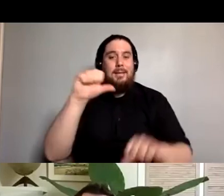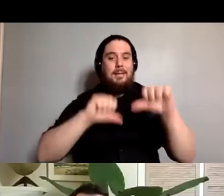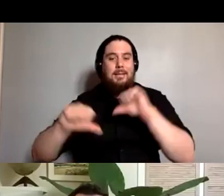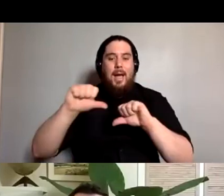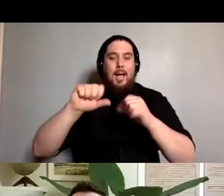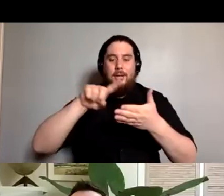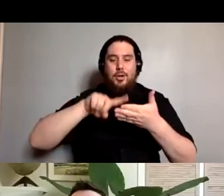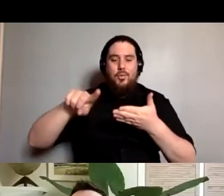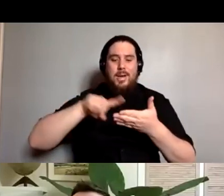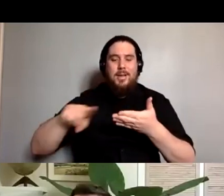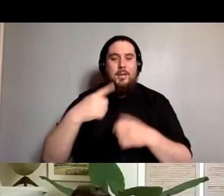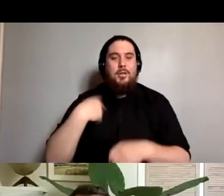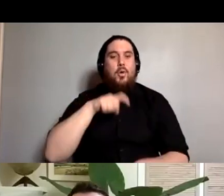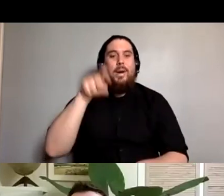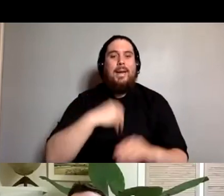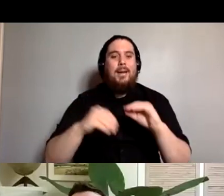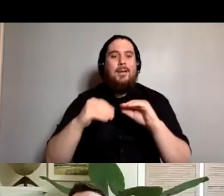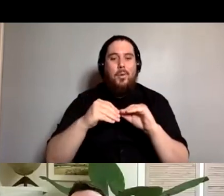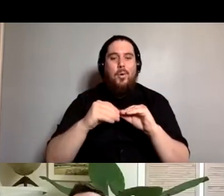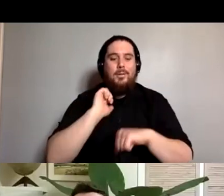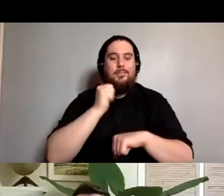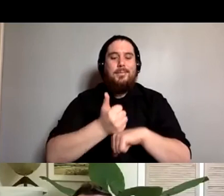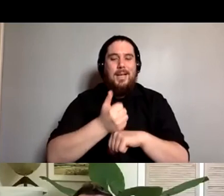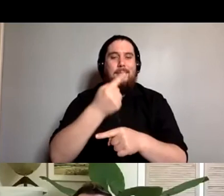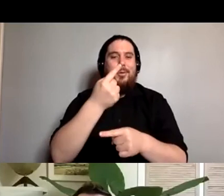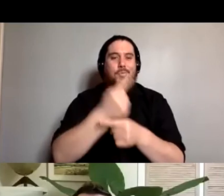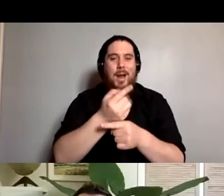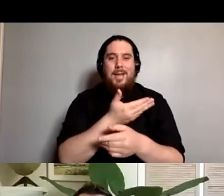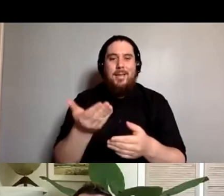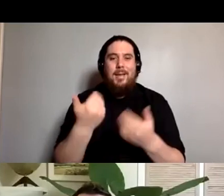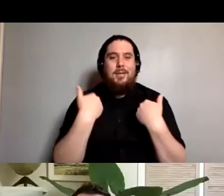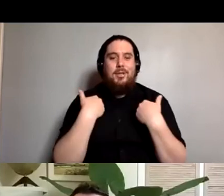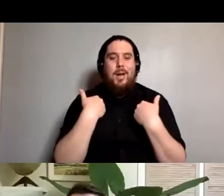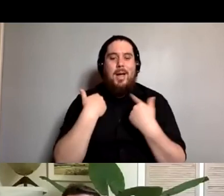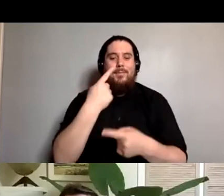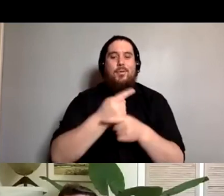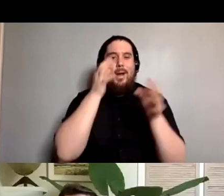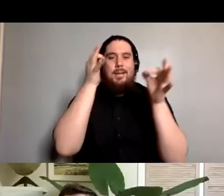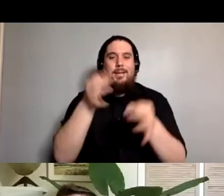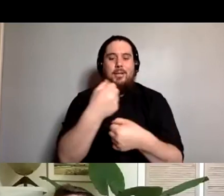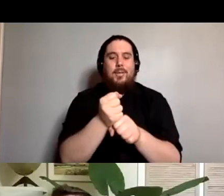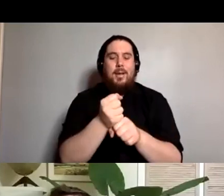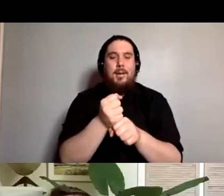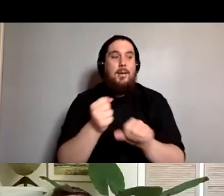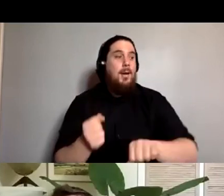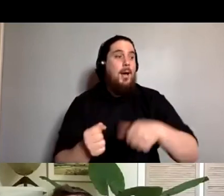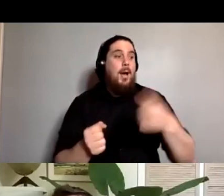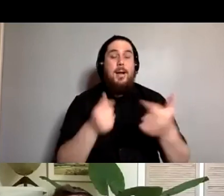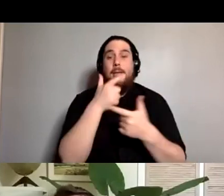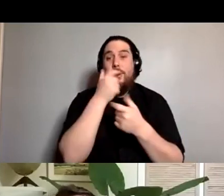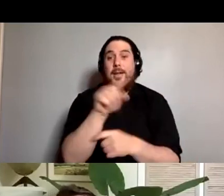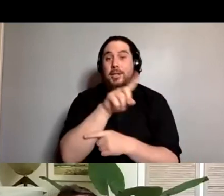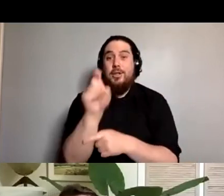create the right data set so that we can take the right decisions. There's another interesting question. We really have time maybe for one or two